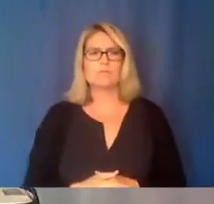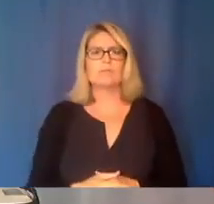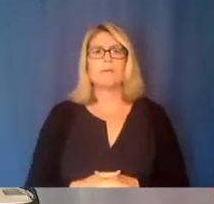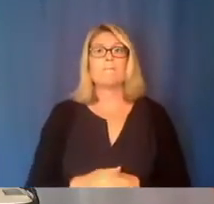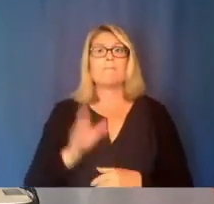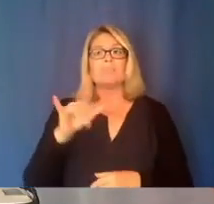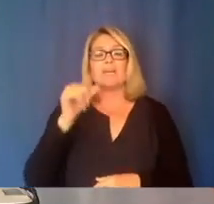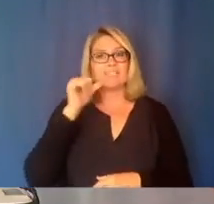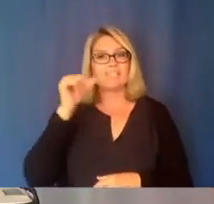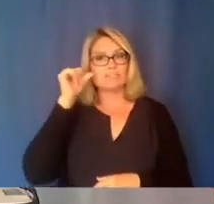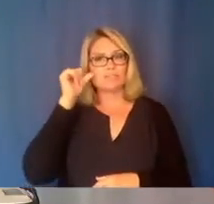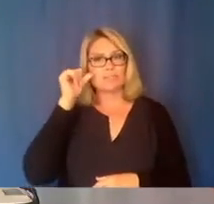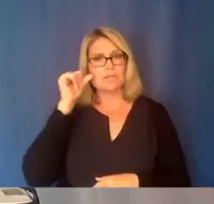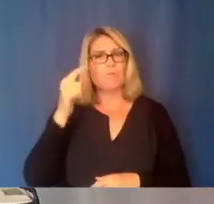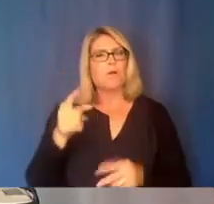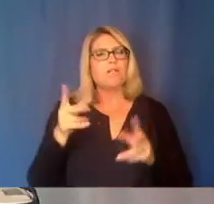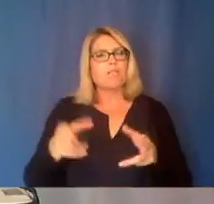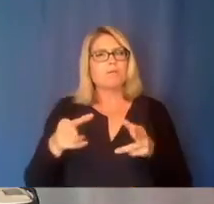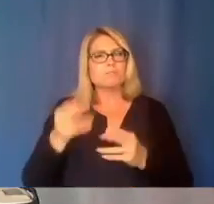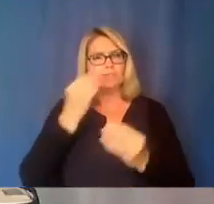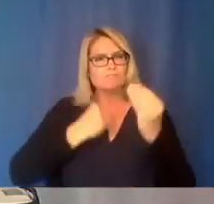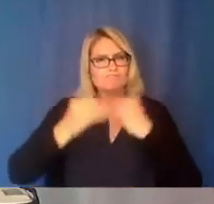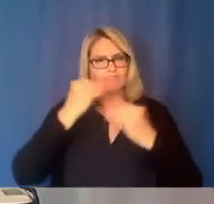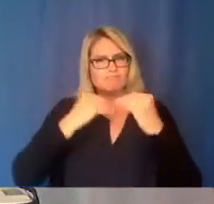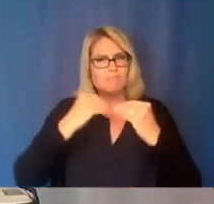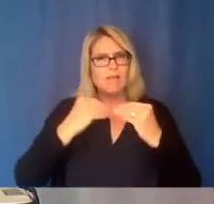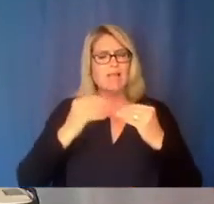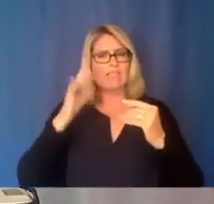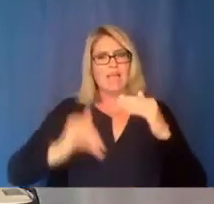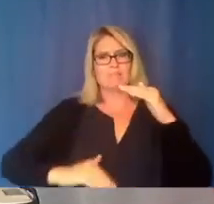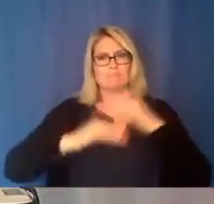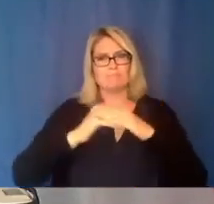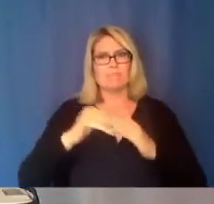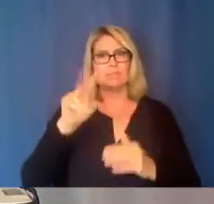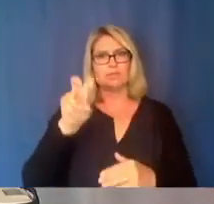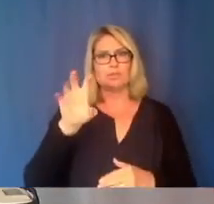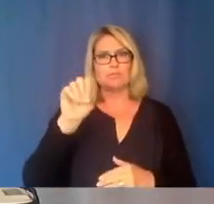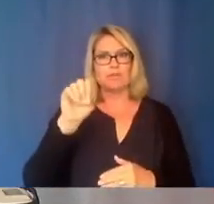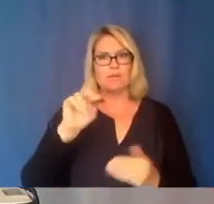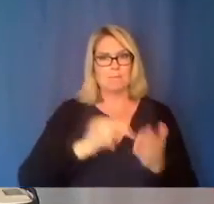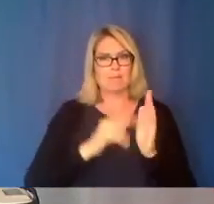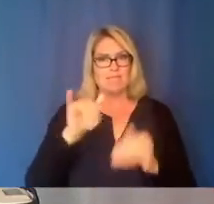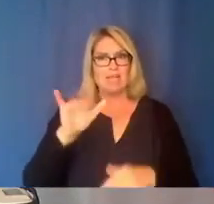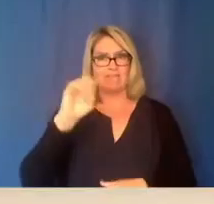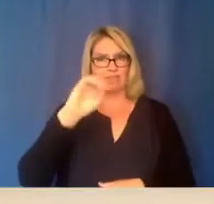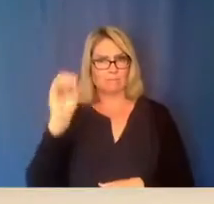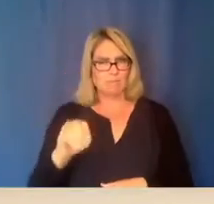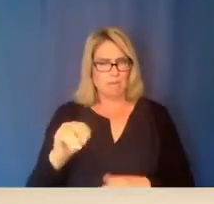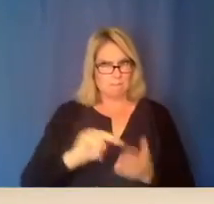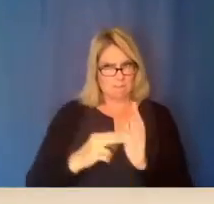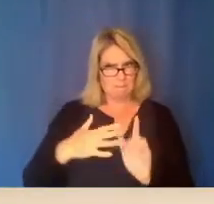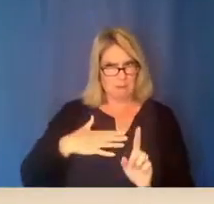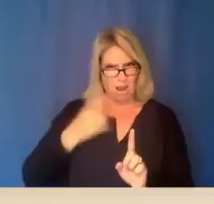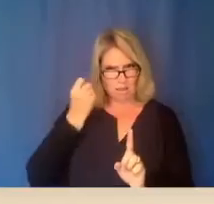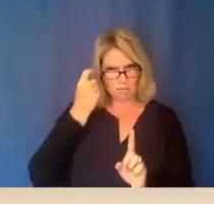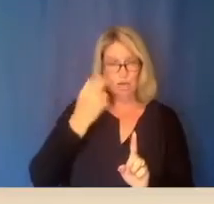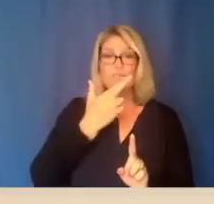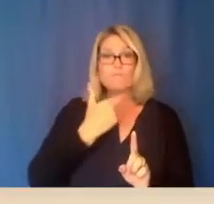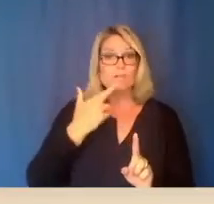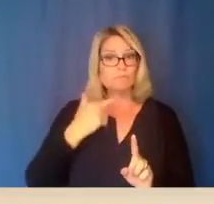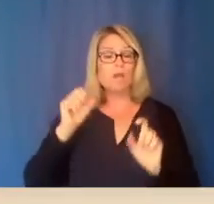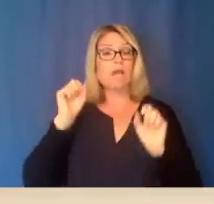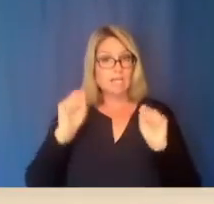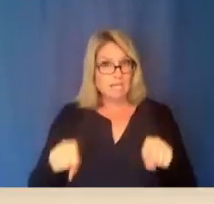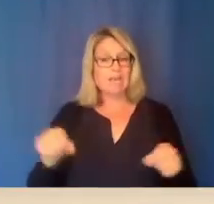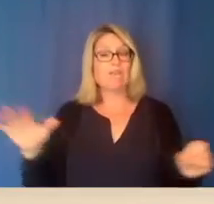yesterday, New Glasgow Lobster Suppers, they had their capacity capped at 250, which is 50%. Do I understand correctly that restaurants can now go to